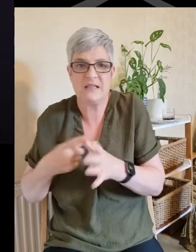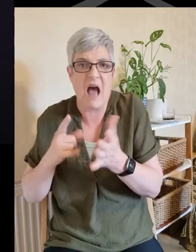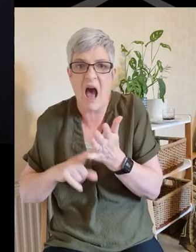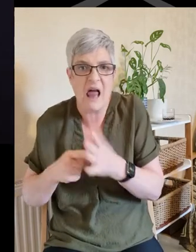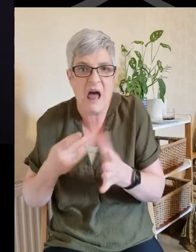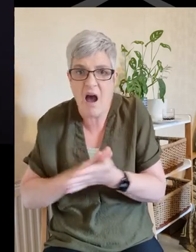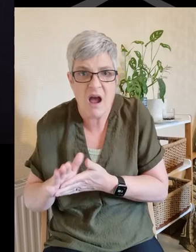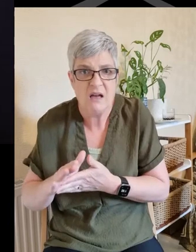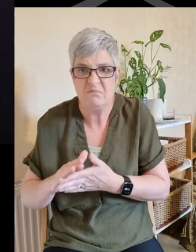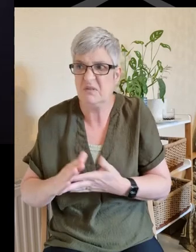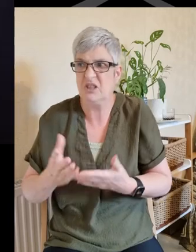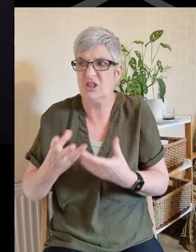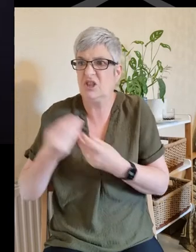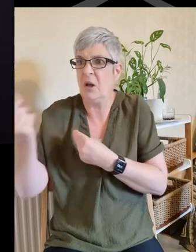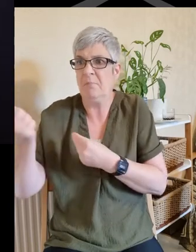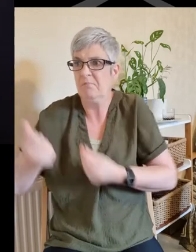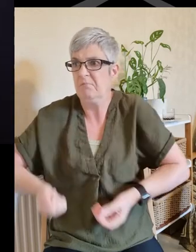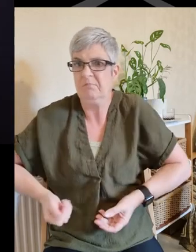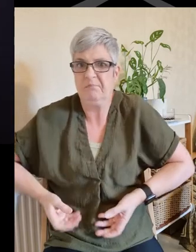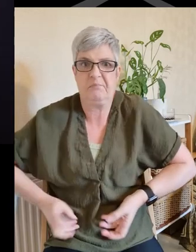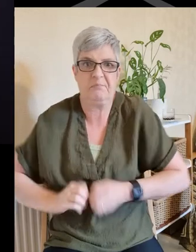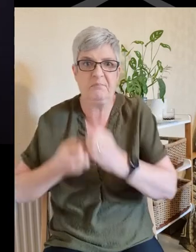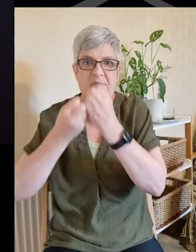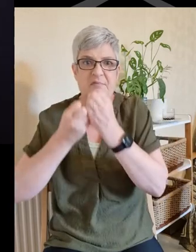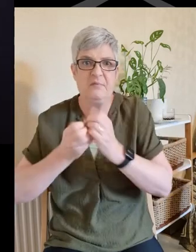evolved from the Big Bang or whatever.